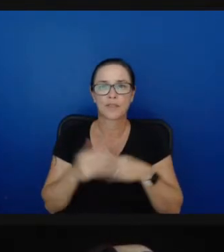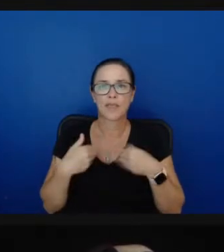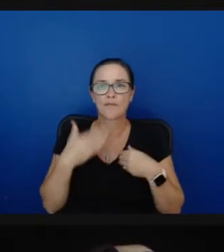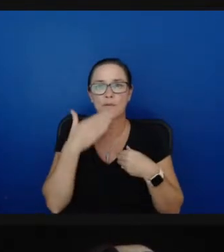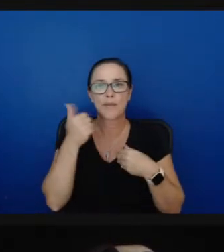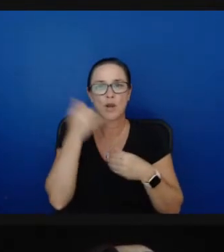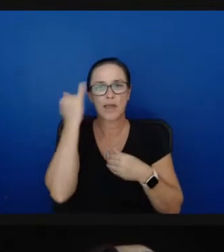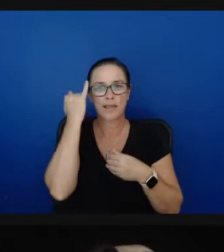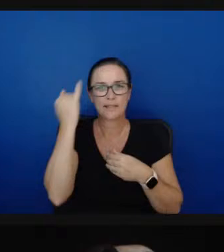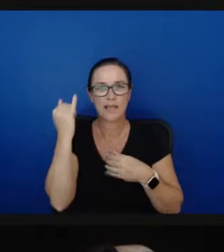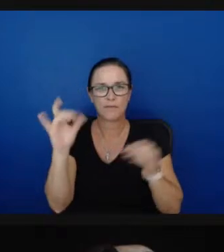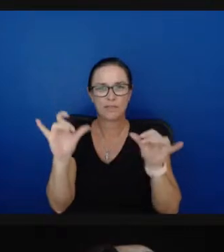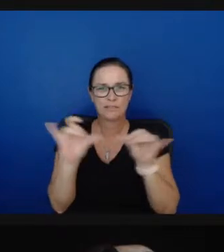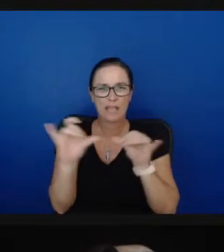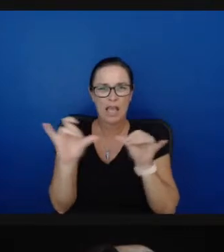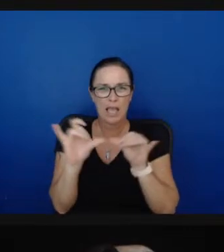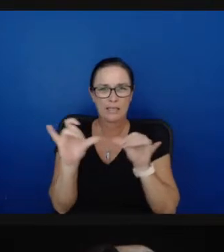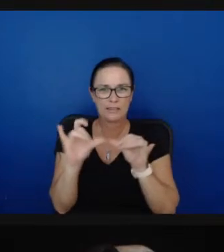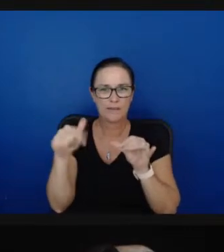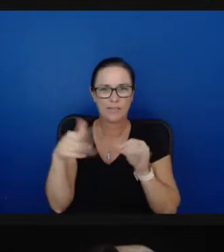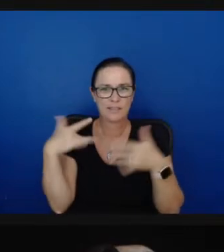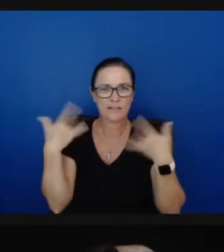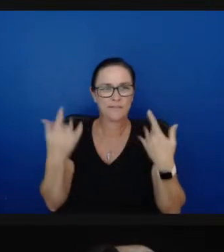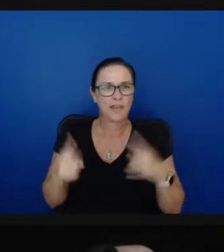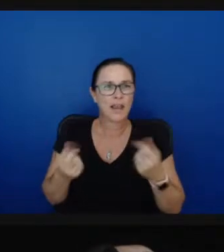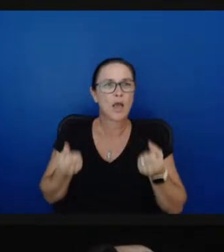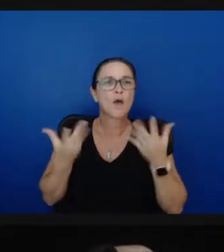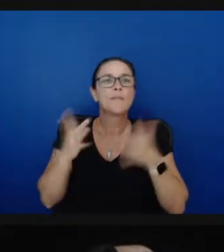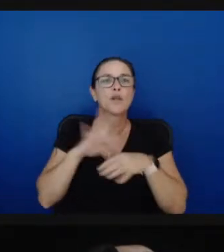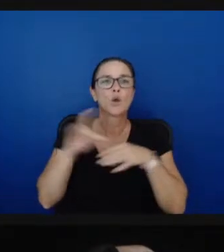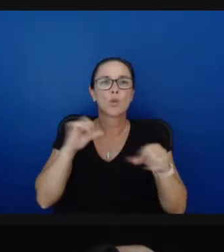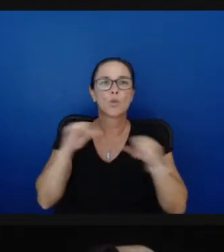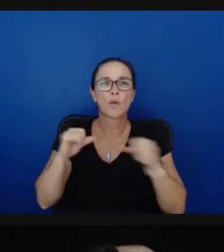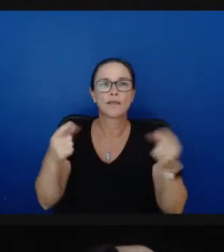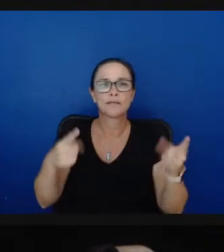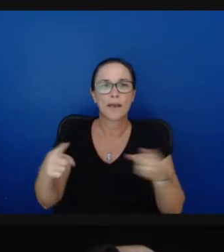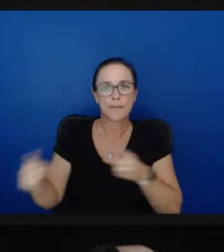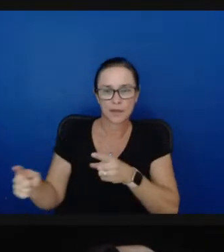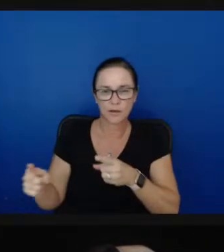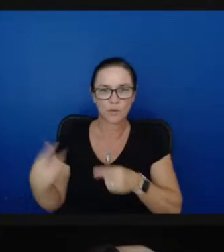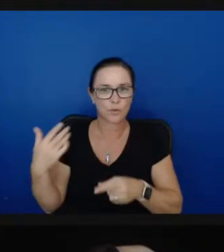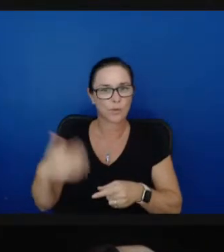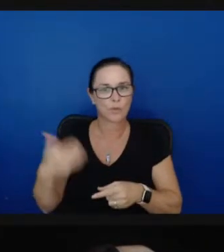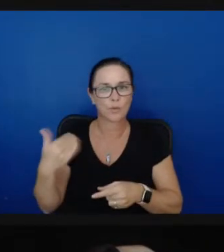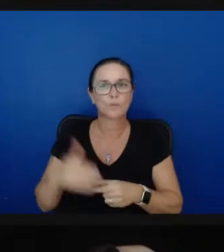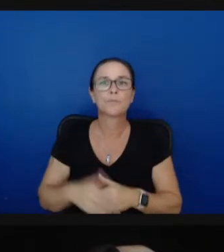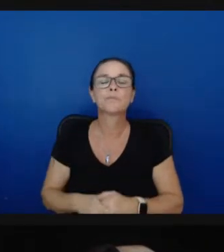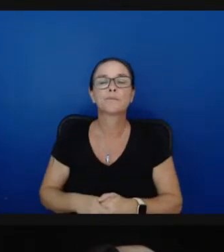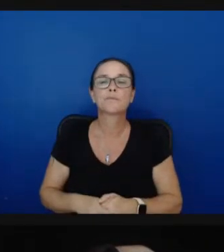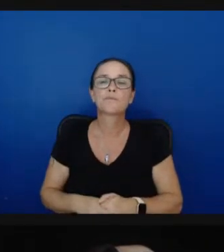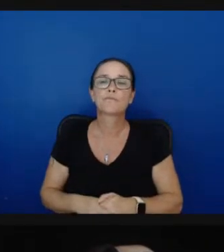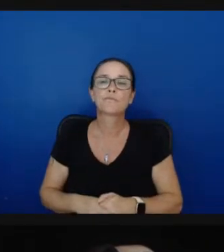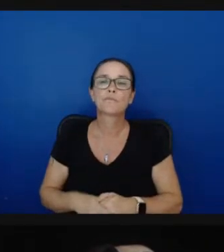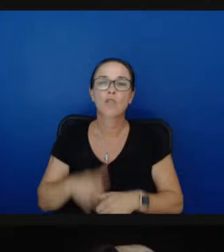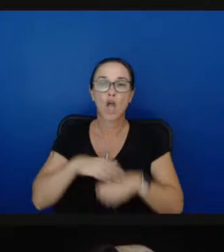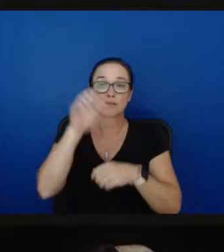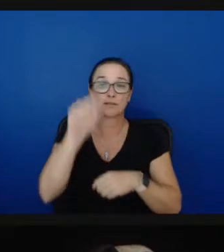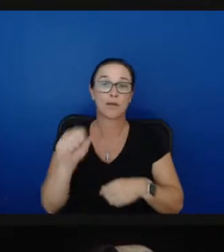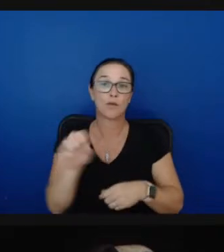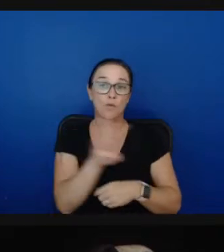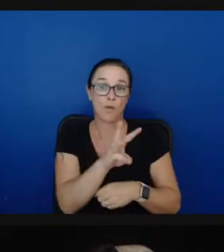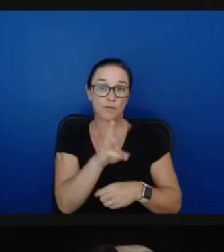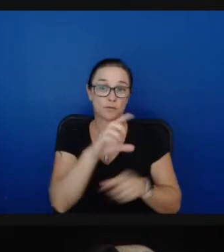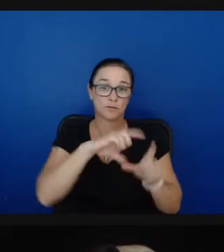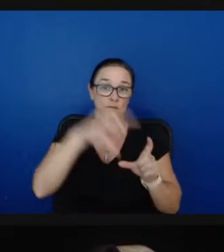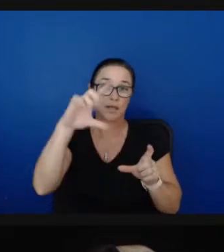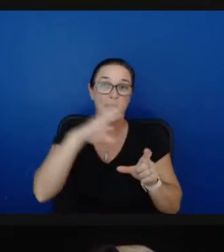of this event and how many earthquakes are occurring along the Southwest Rift here and along this